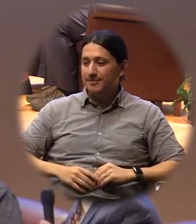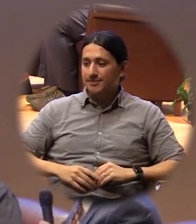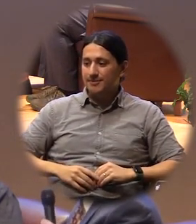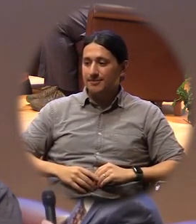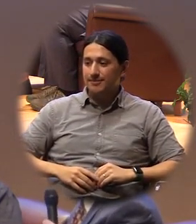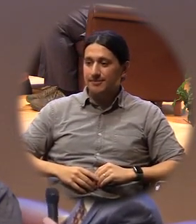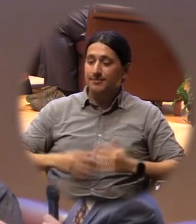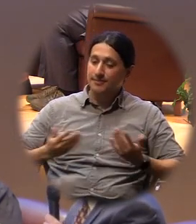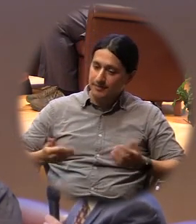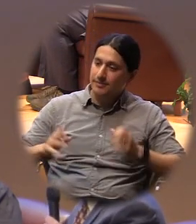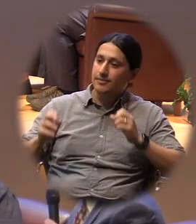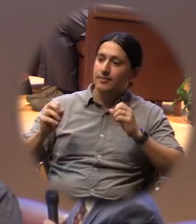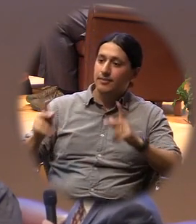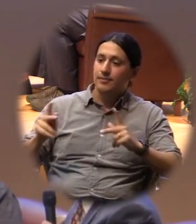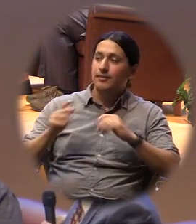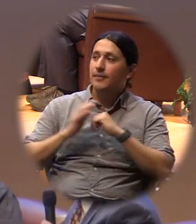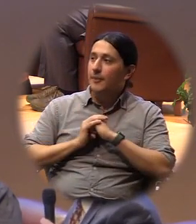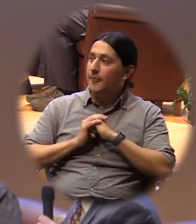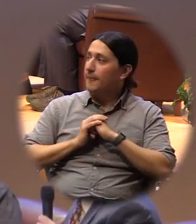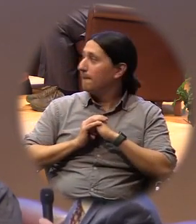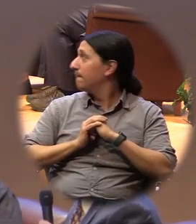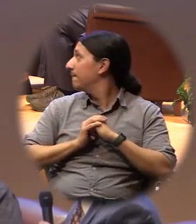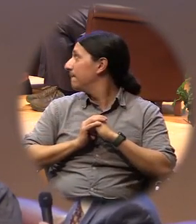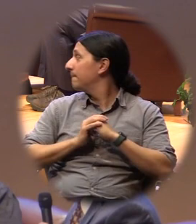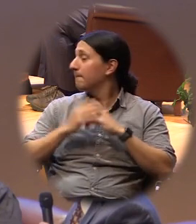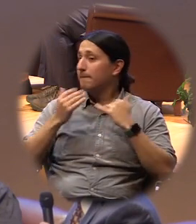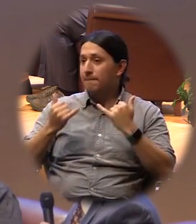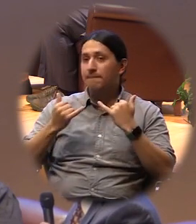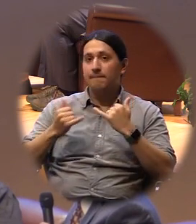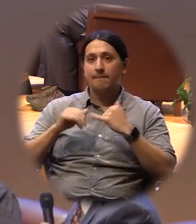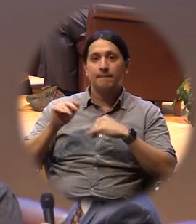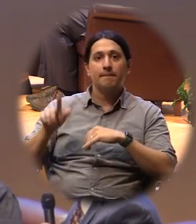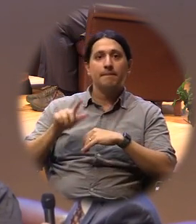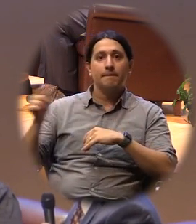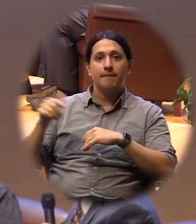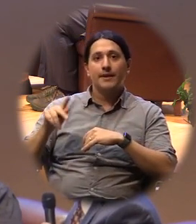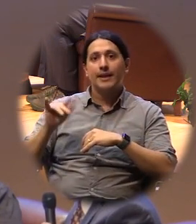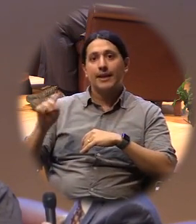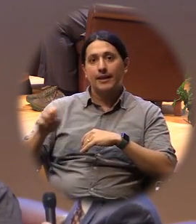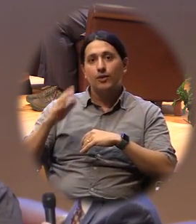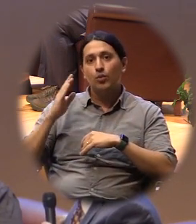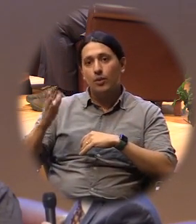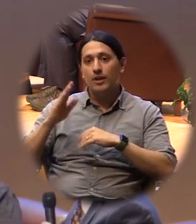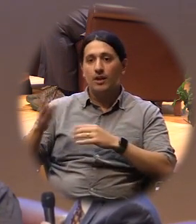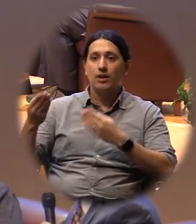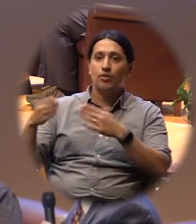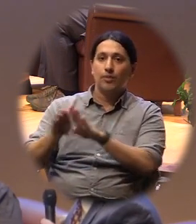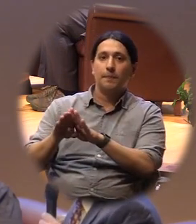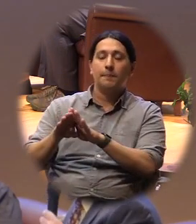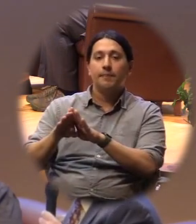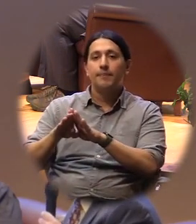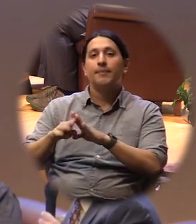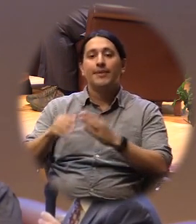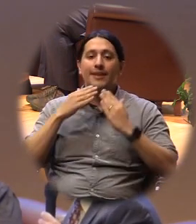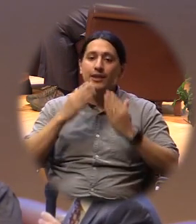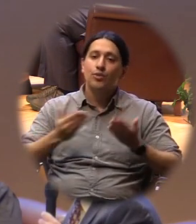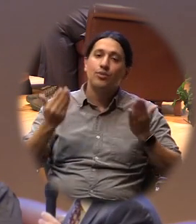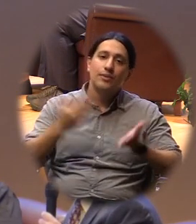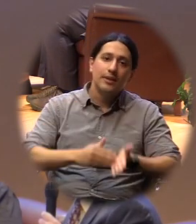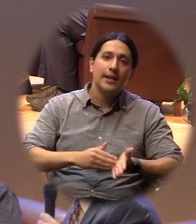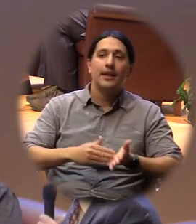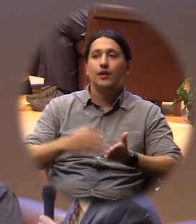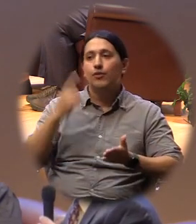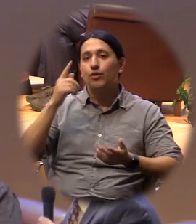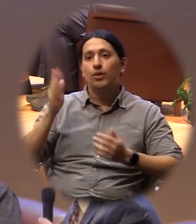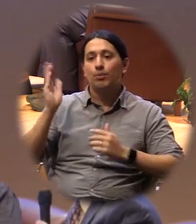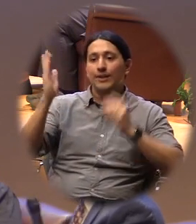okay um well let me just uh so Katie will uh now close this out I just want to say thank you again to our um three presenters this was I think a really rich